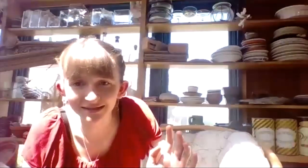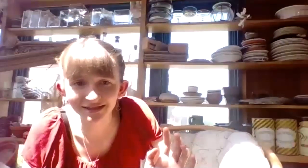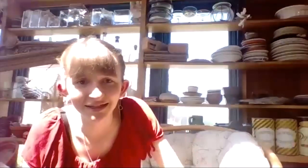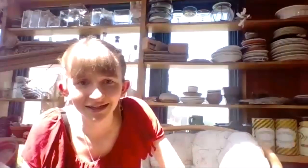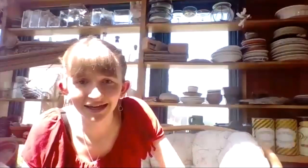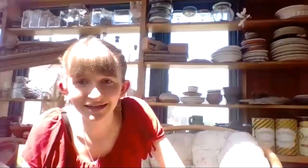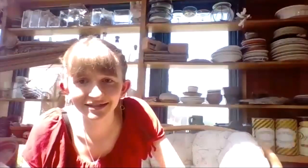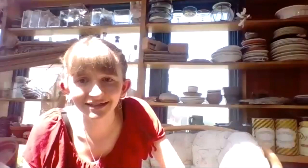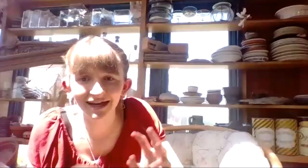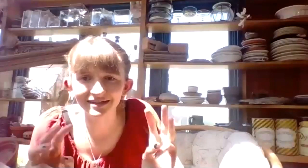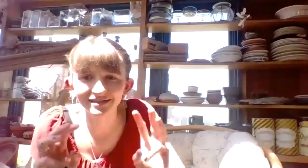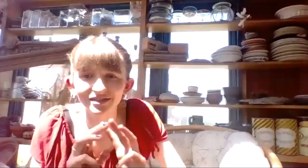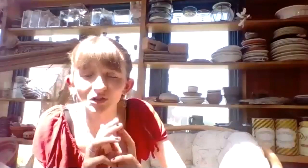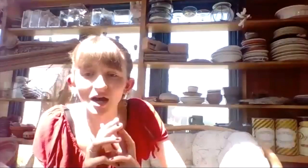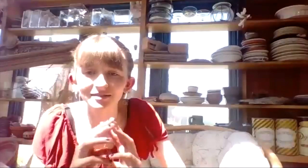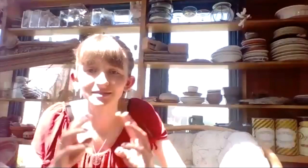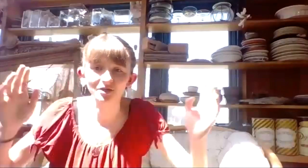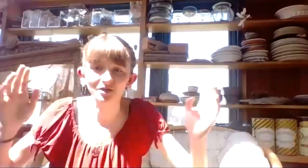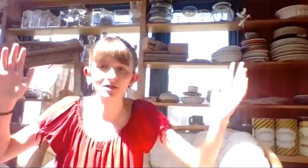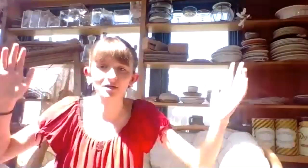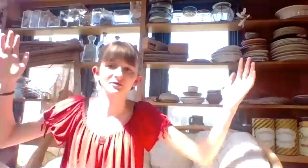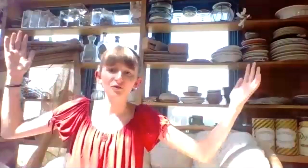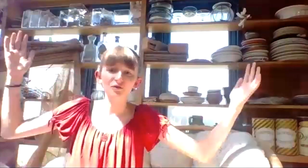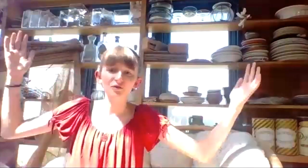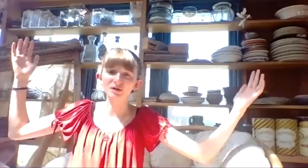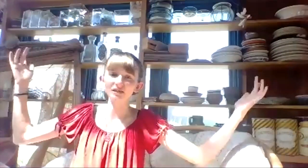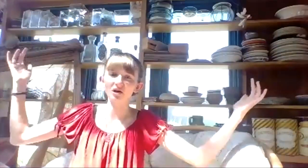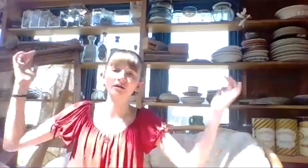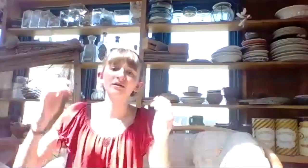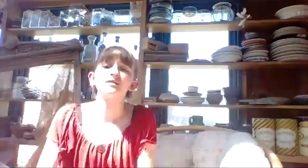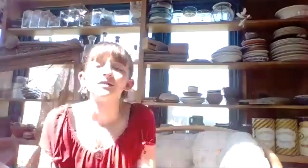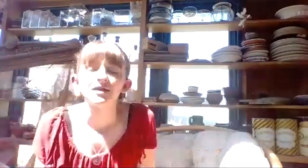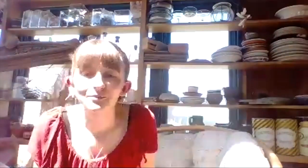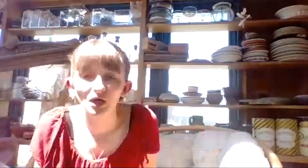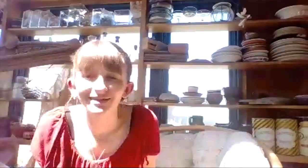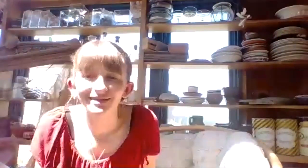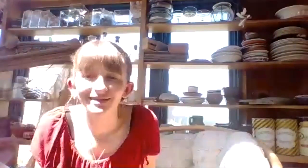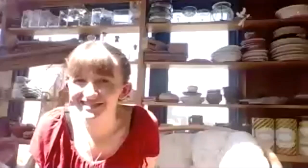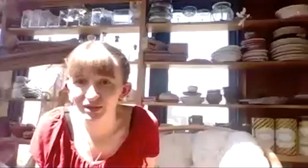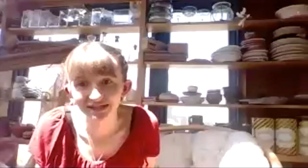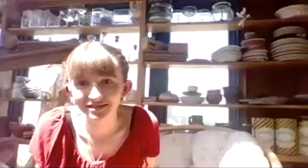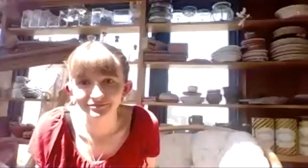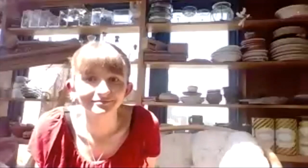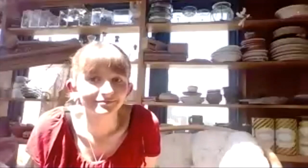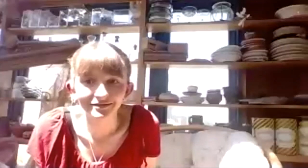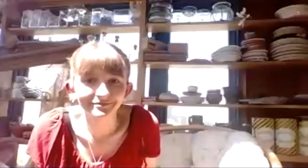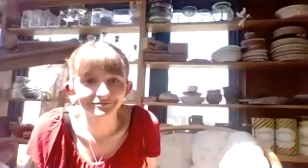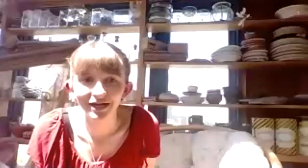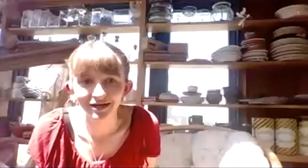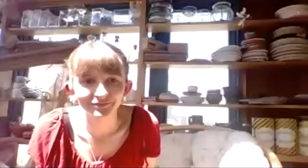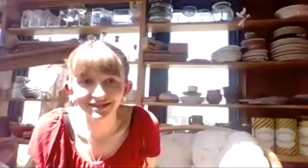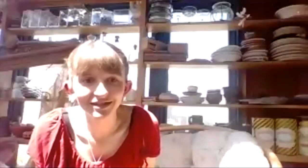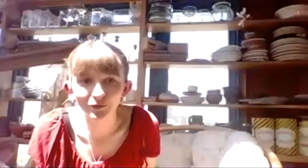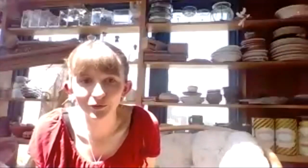T-Rex, and it has claws that are 3 feet long, but it eats plants. And